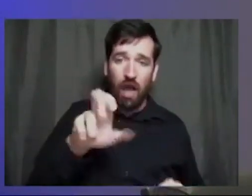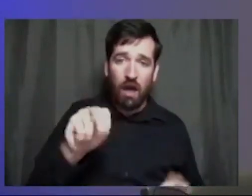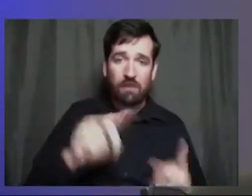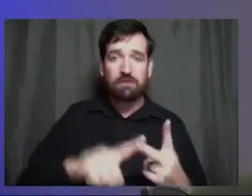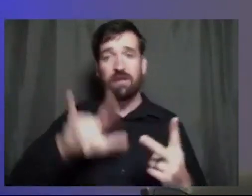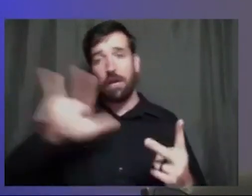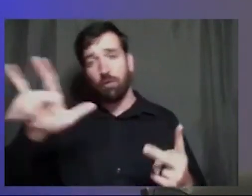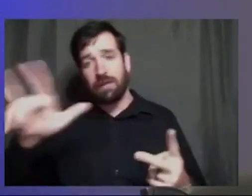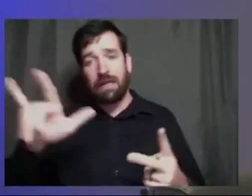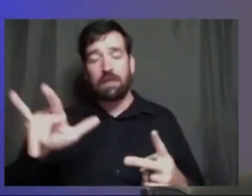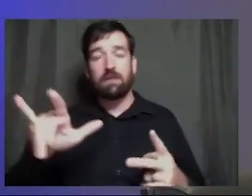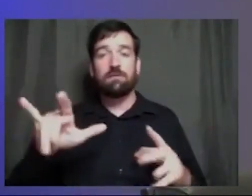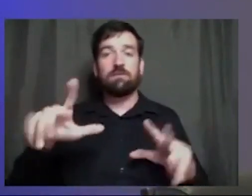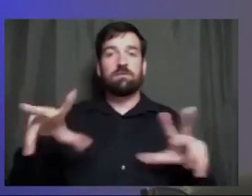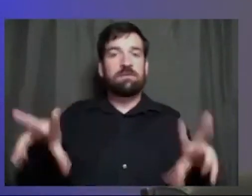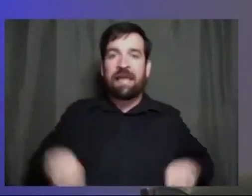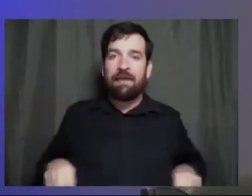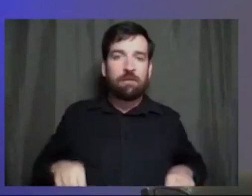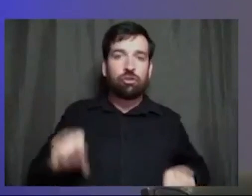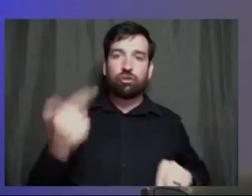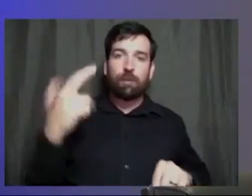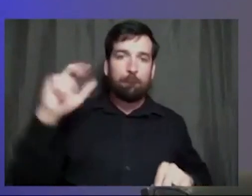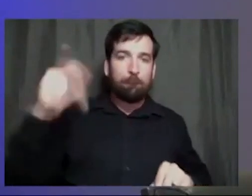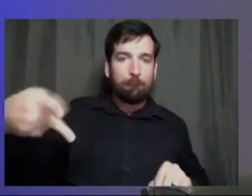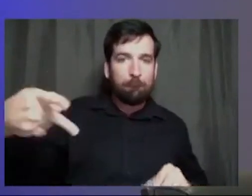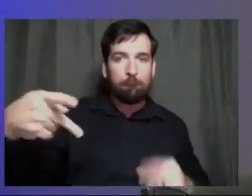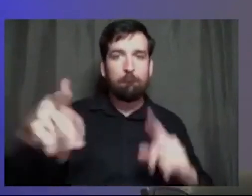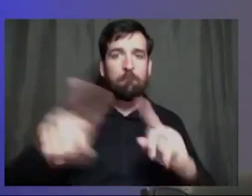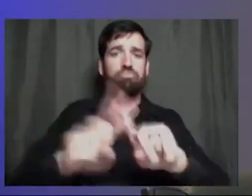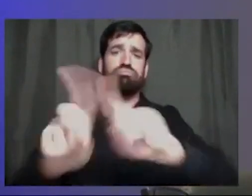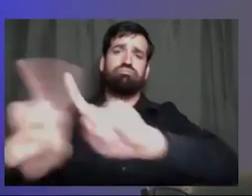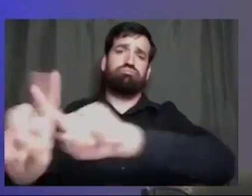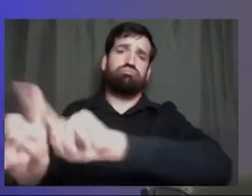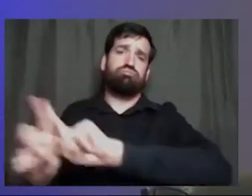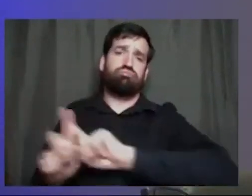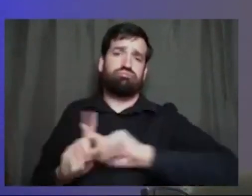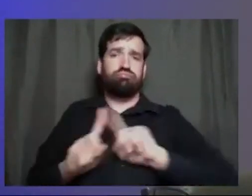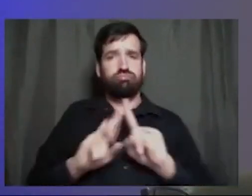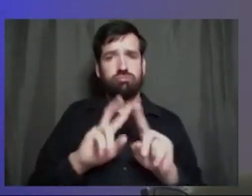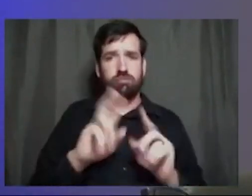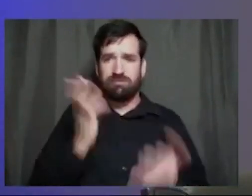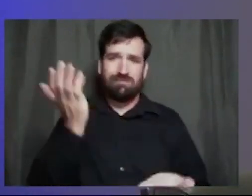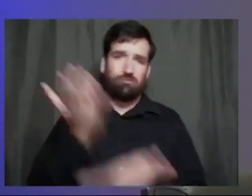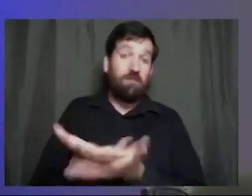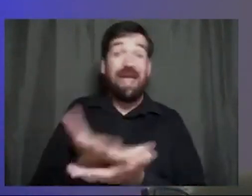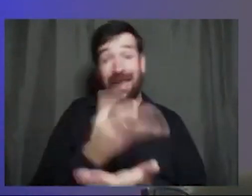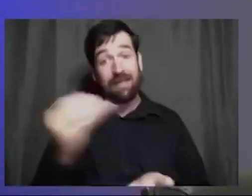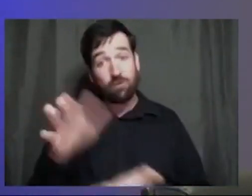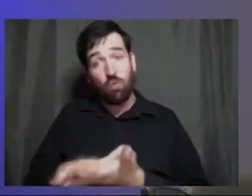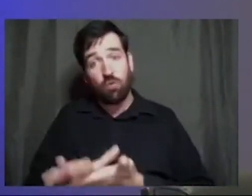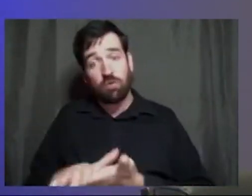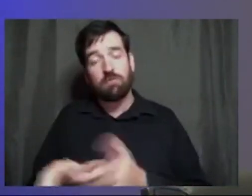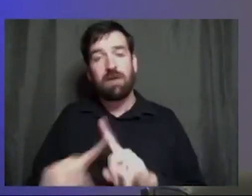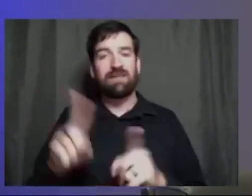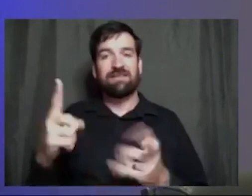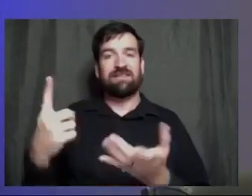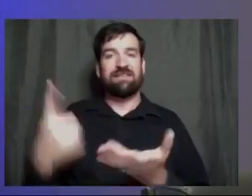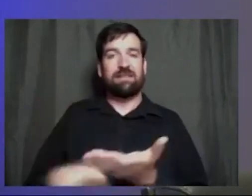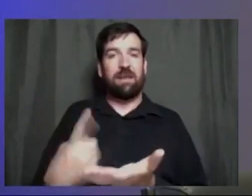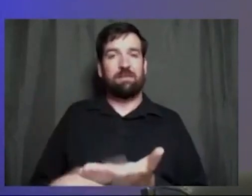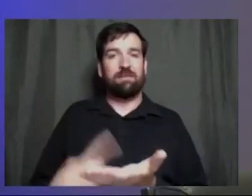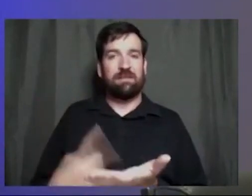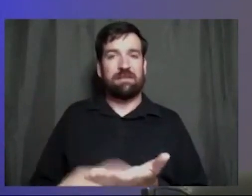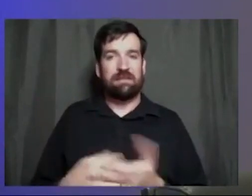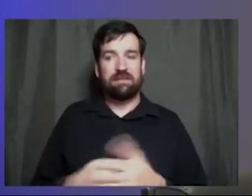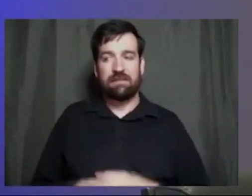ships. All over the place this has been shown, and in schools. But sometimes that isn't what